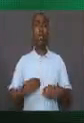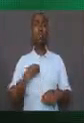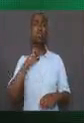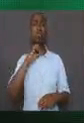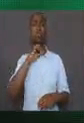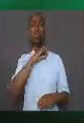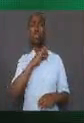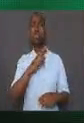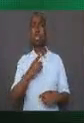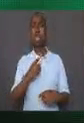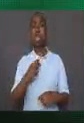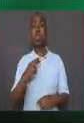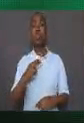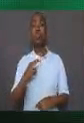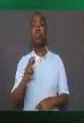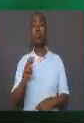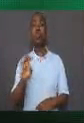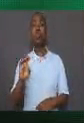to produce urea.